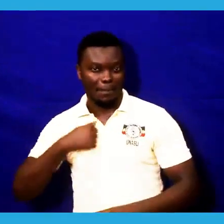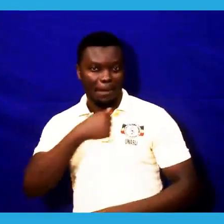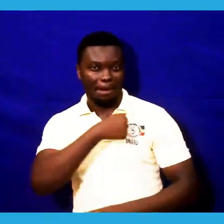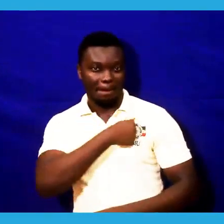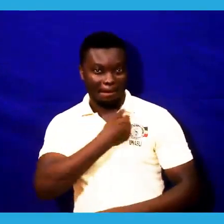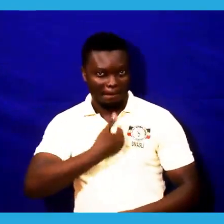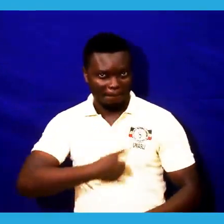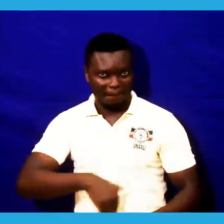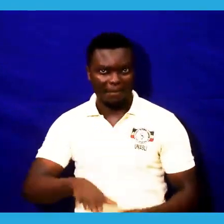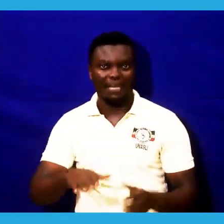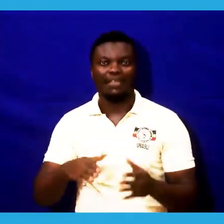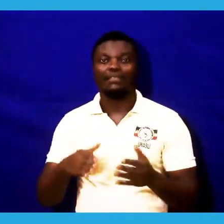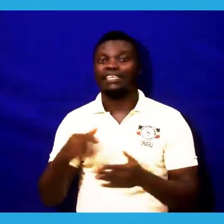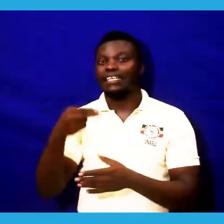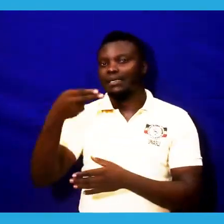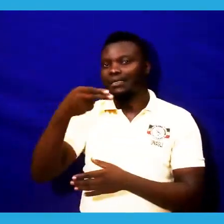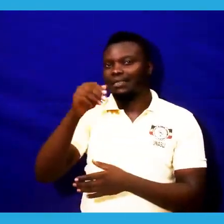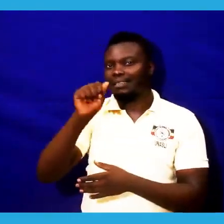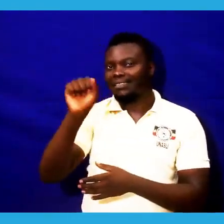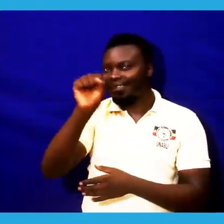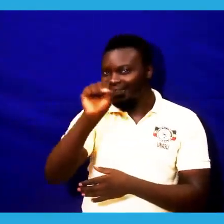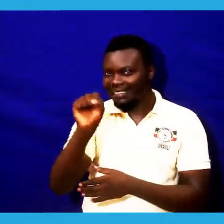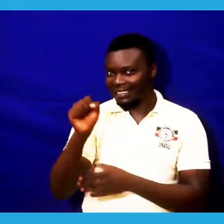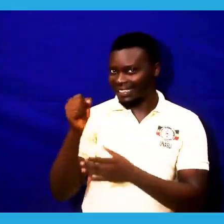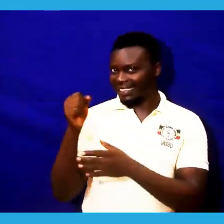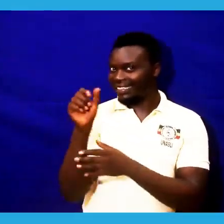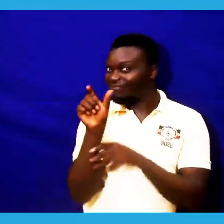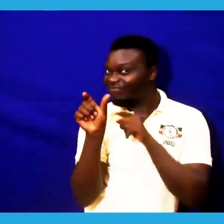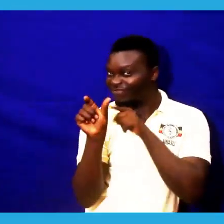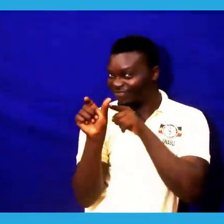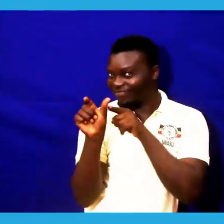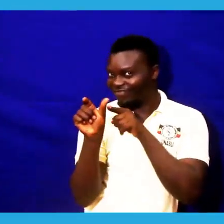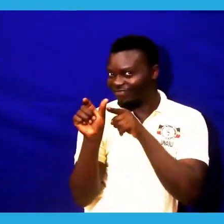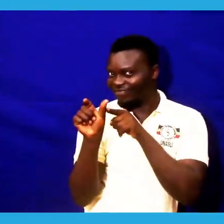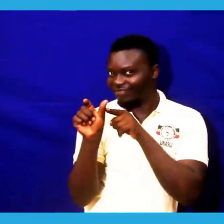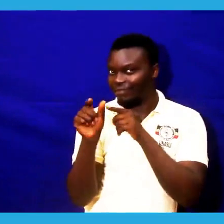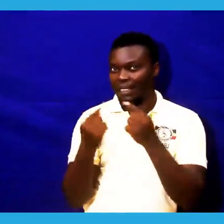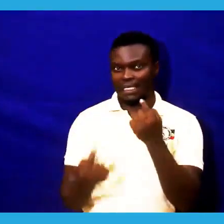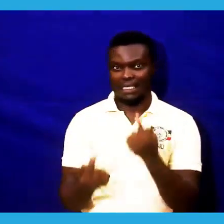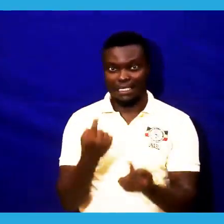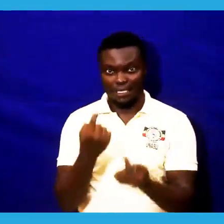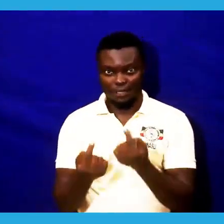Mother has just cooked food.